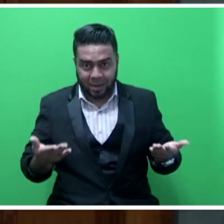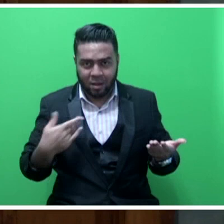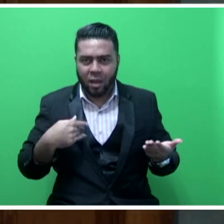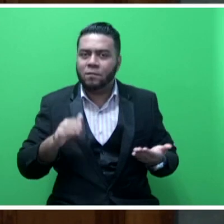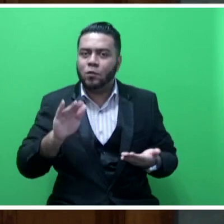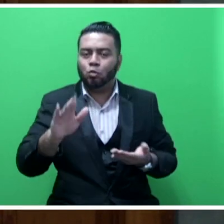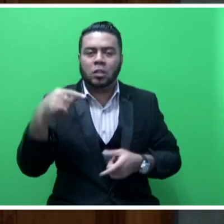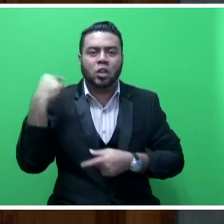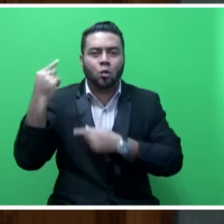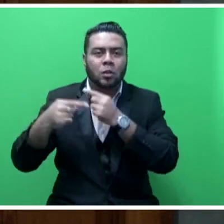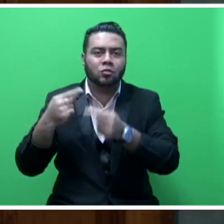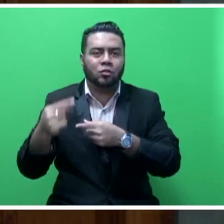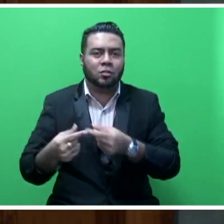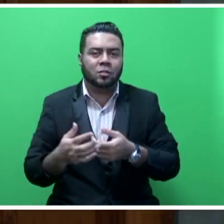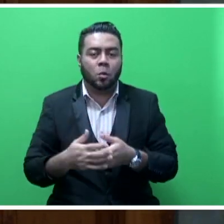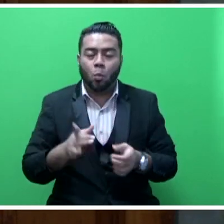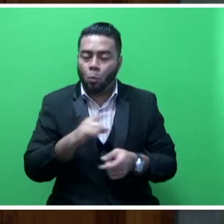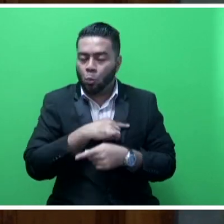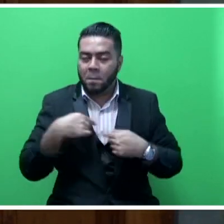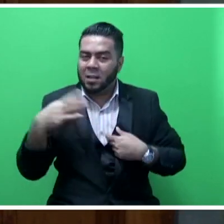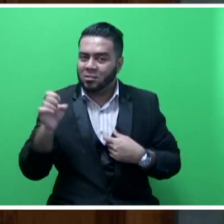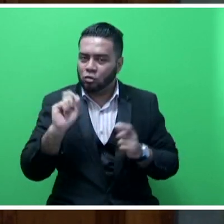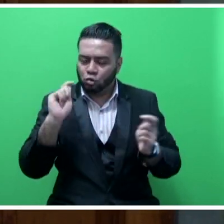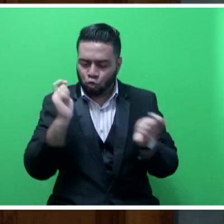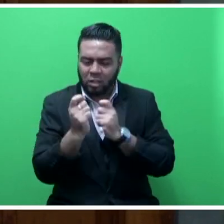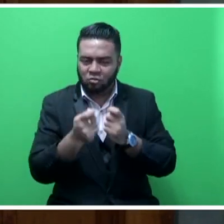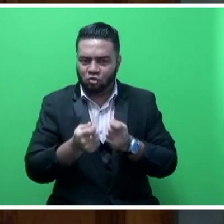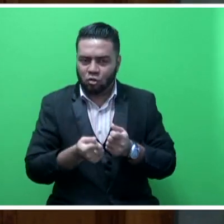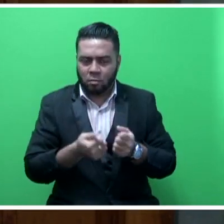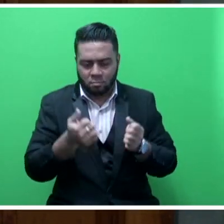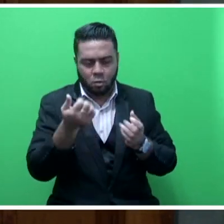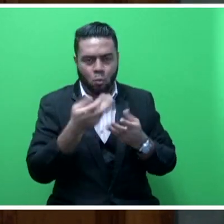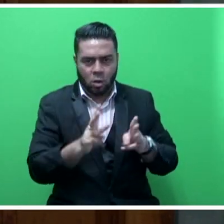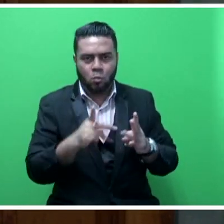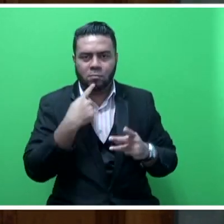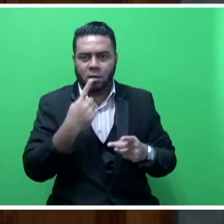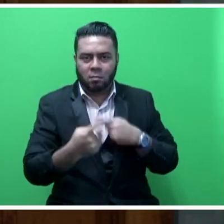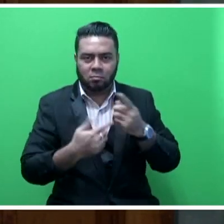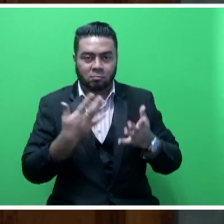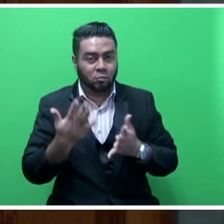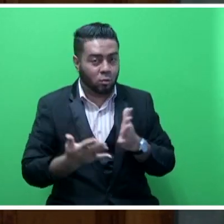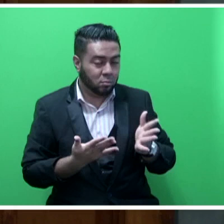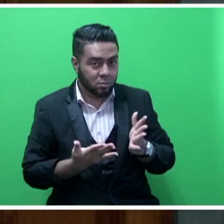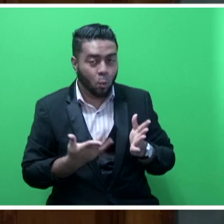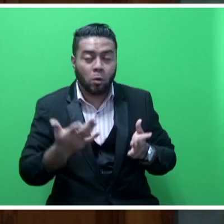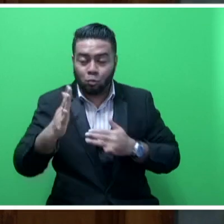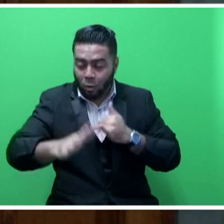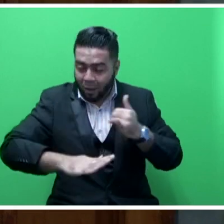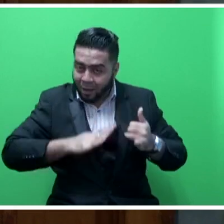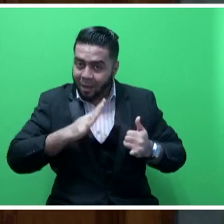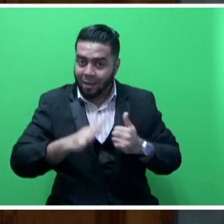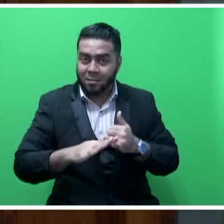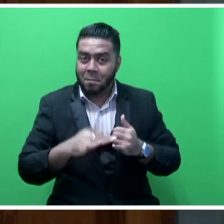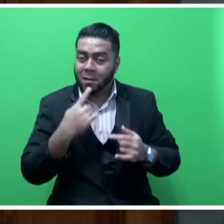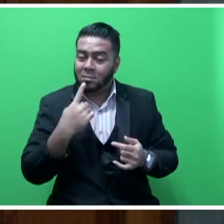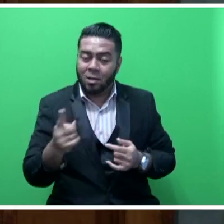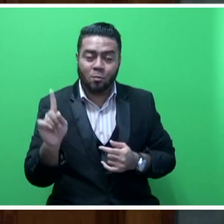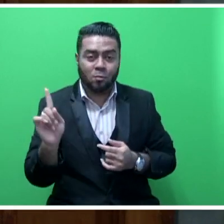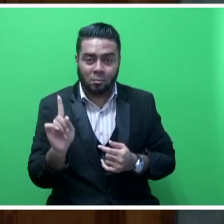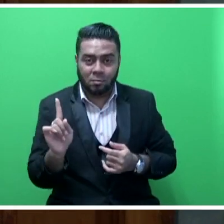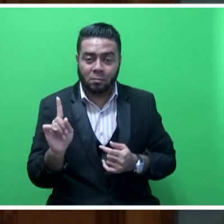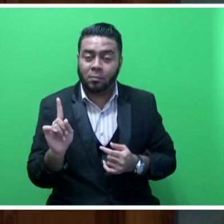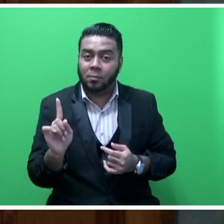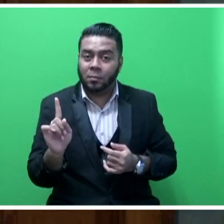generations. We must change the narrative. I would like to end by stating that as